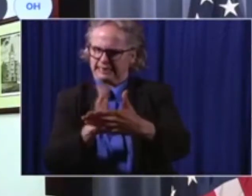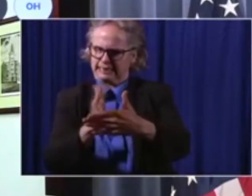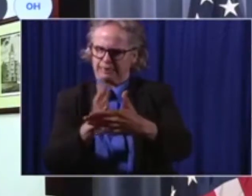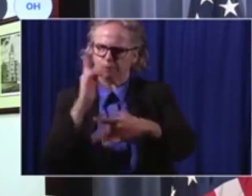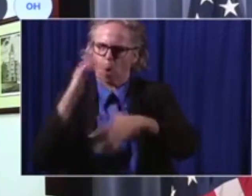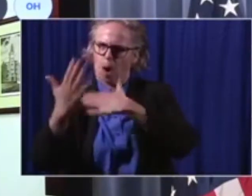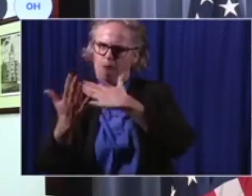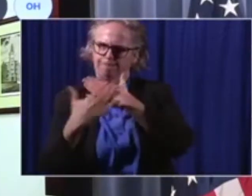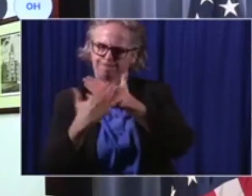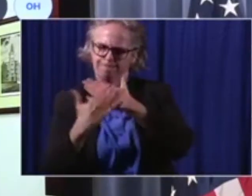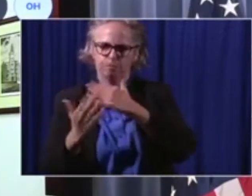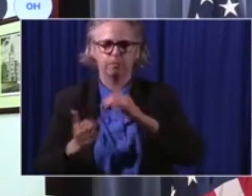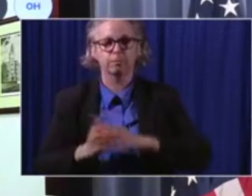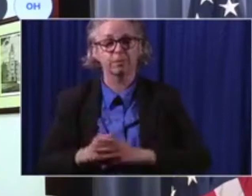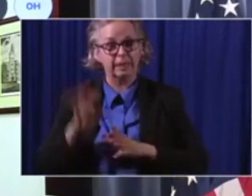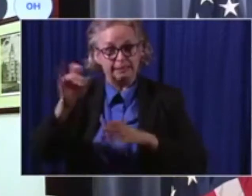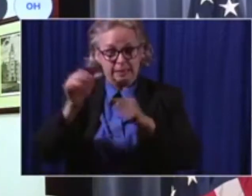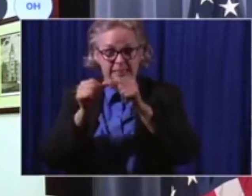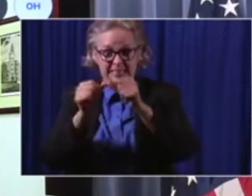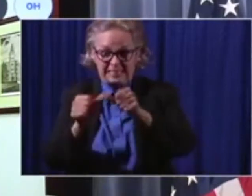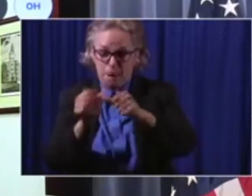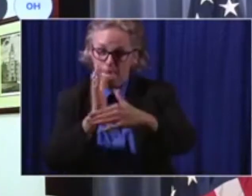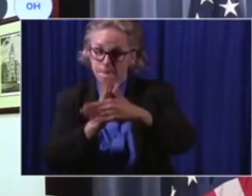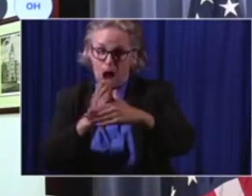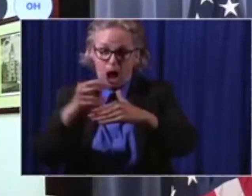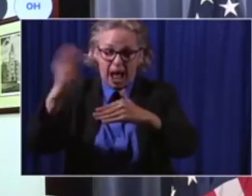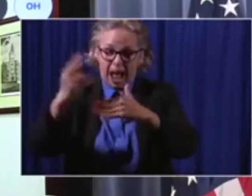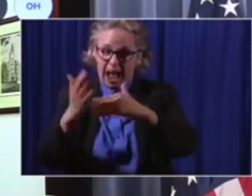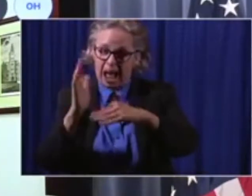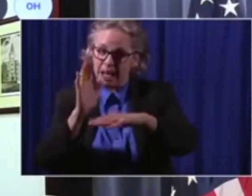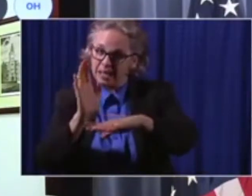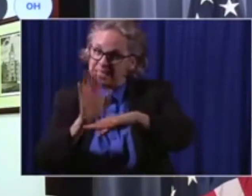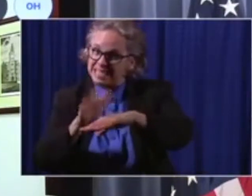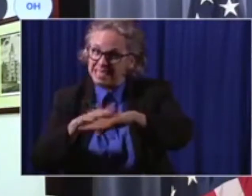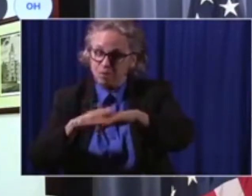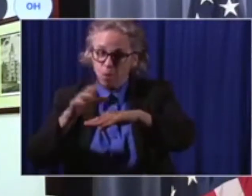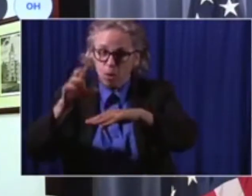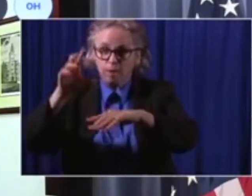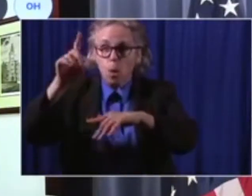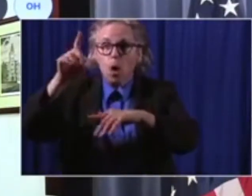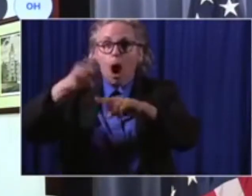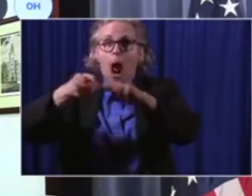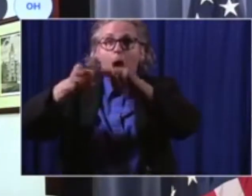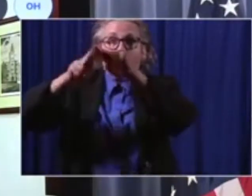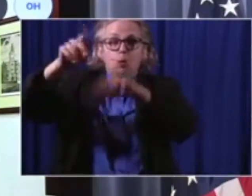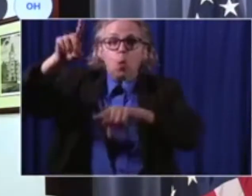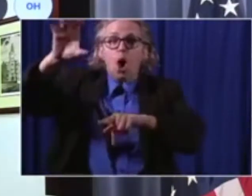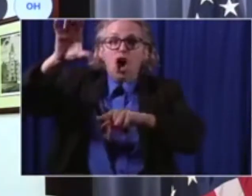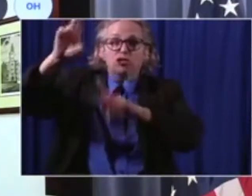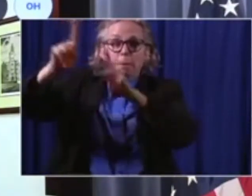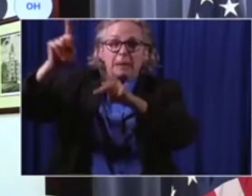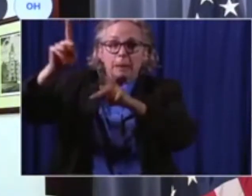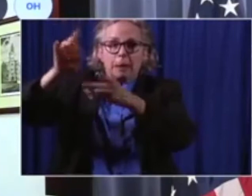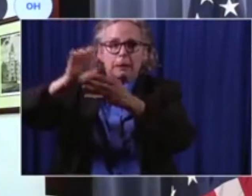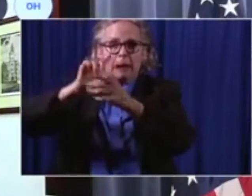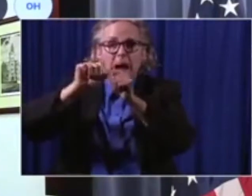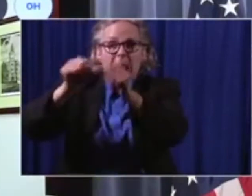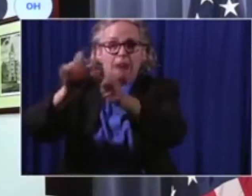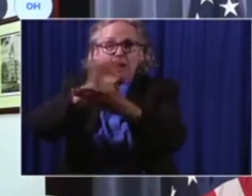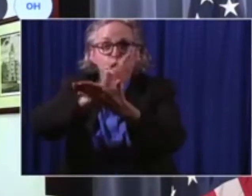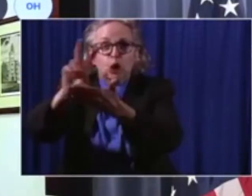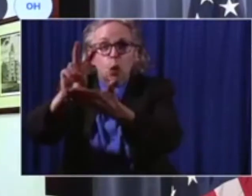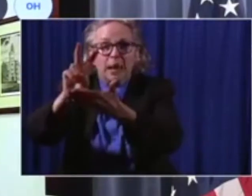it and stay above 100 cases per 100,000 over the next 2 weeks, then the metric will